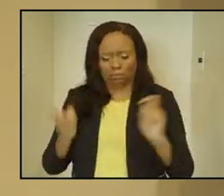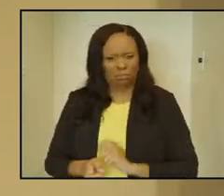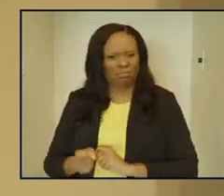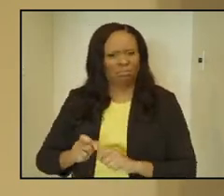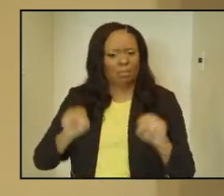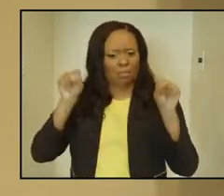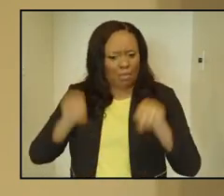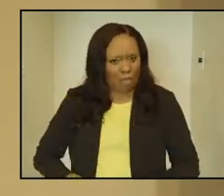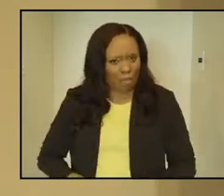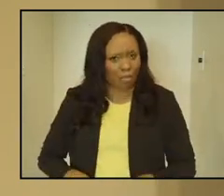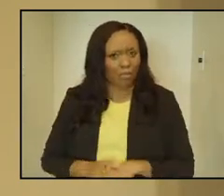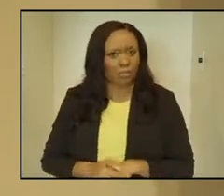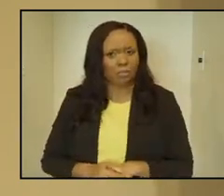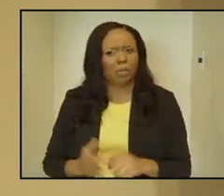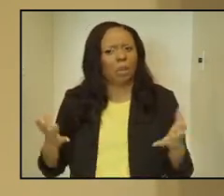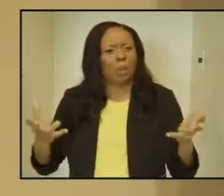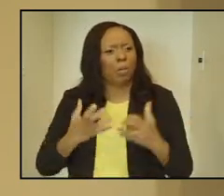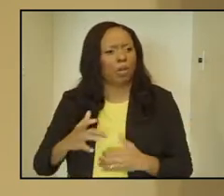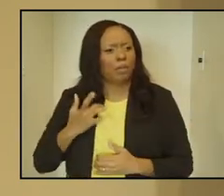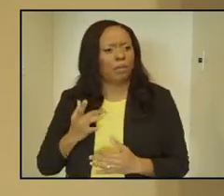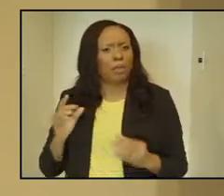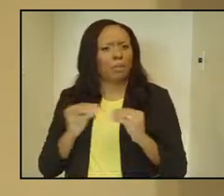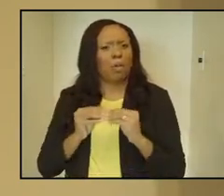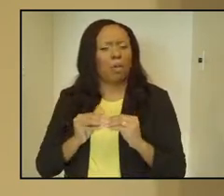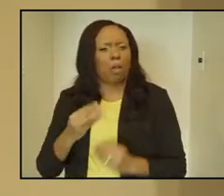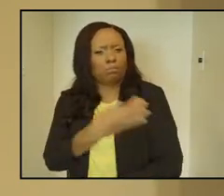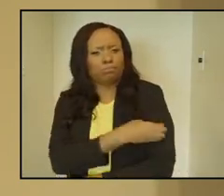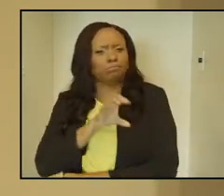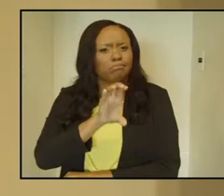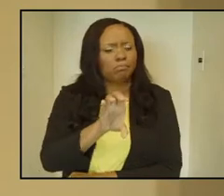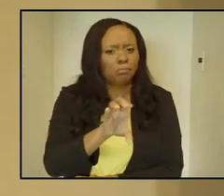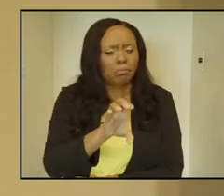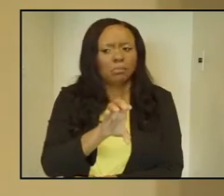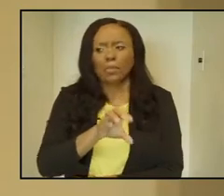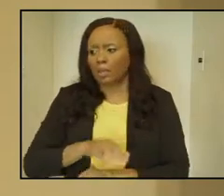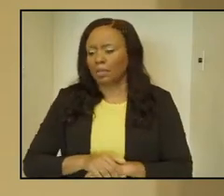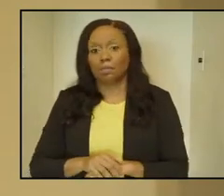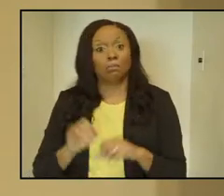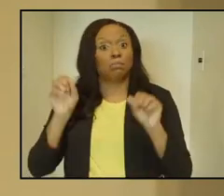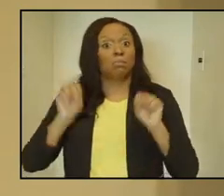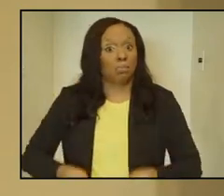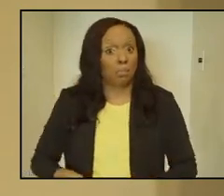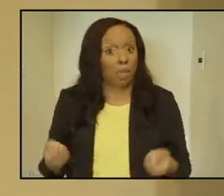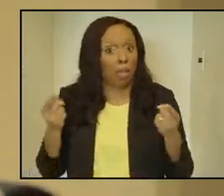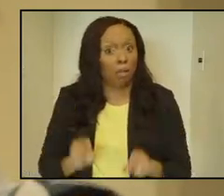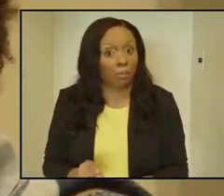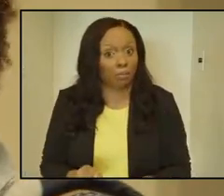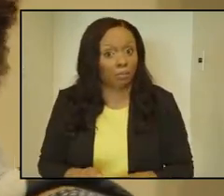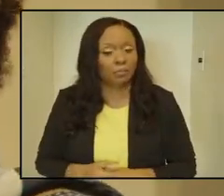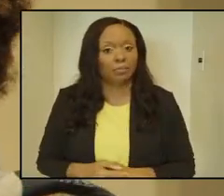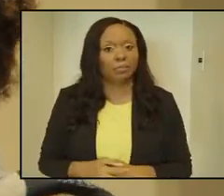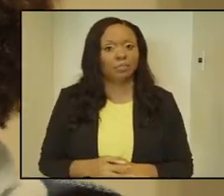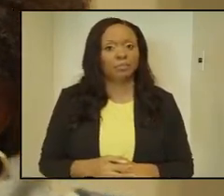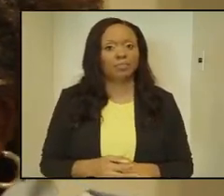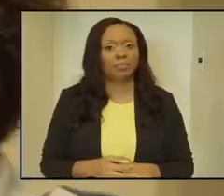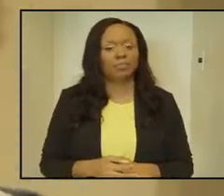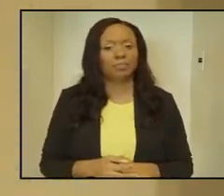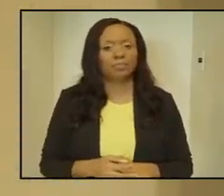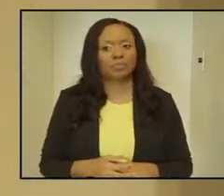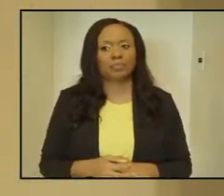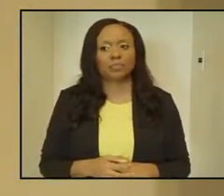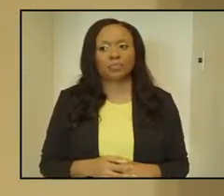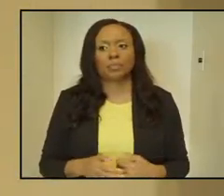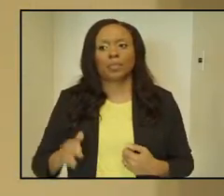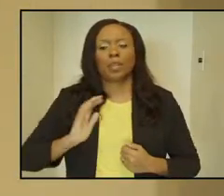that sense of empowering and facilitating citizens can happen. Because at the same time, the Charter